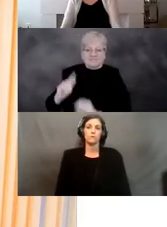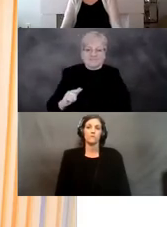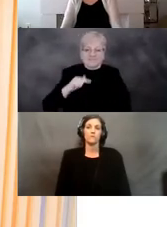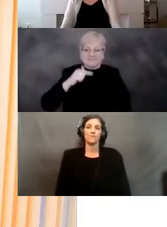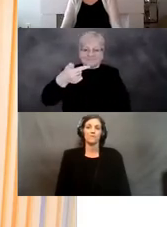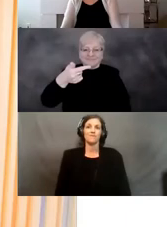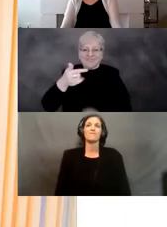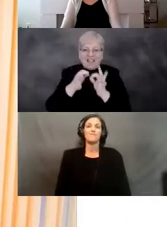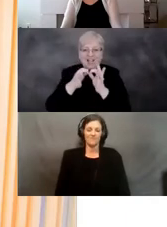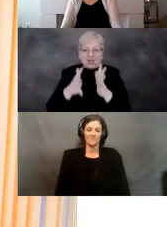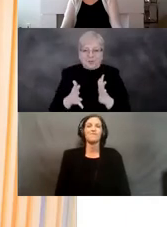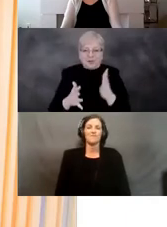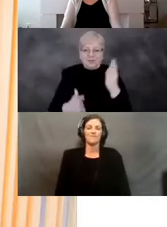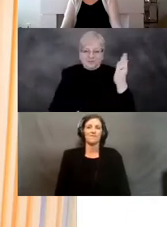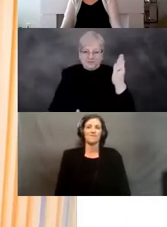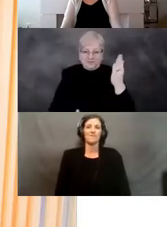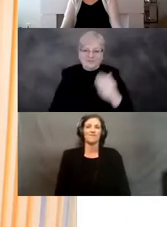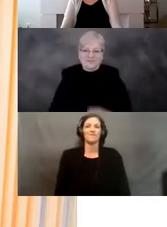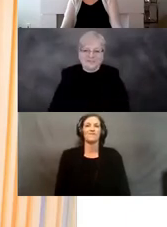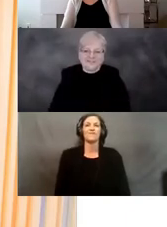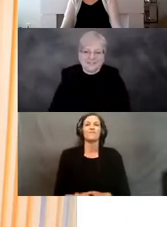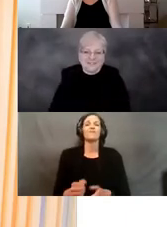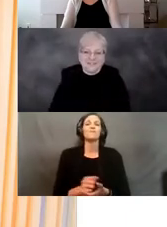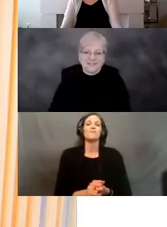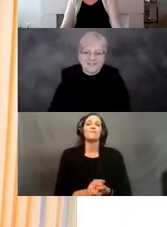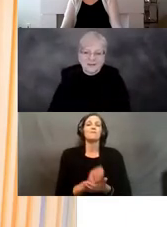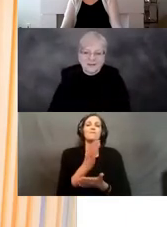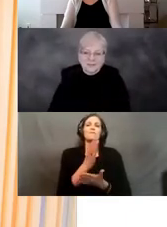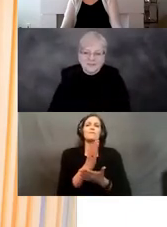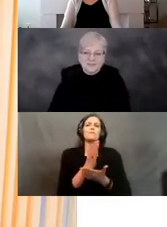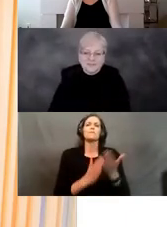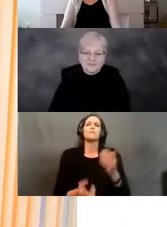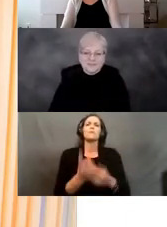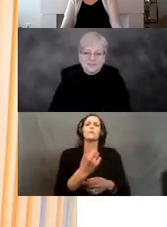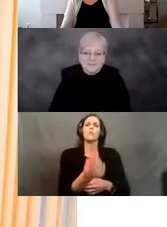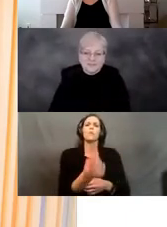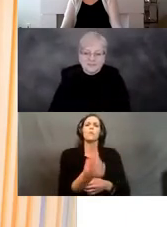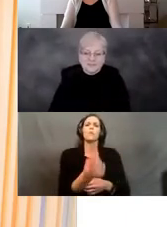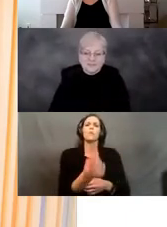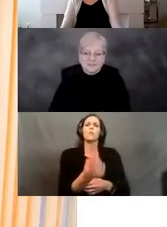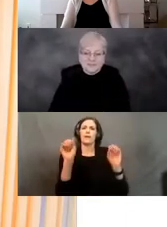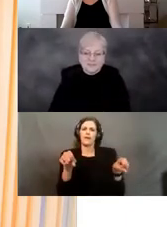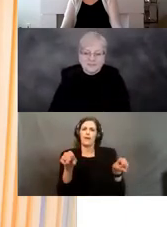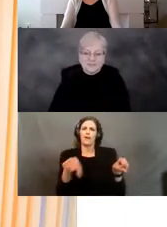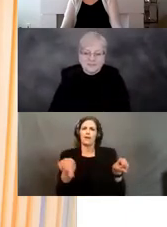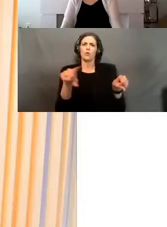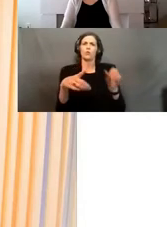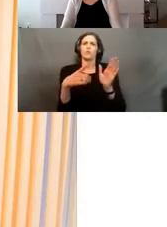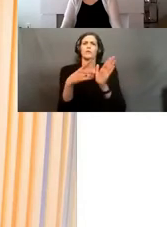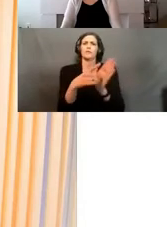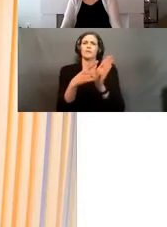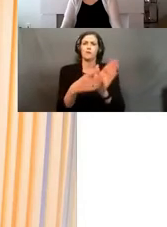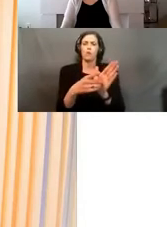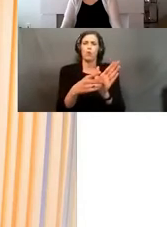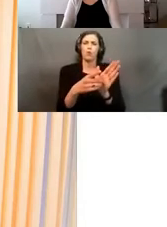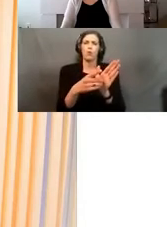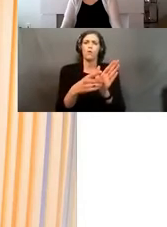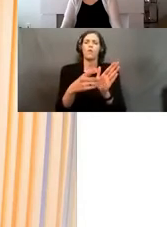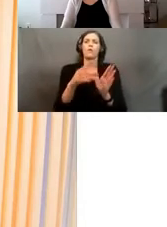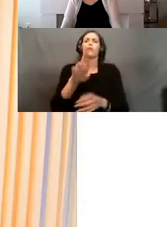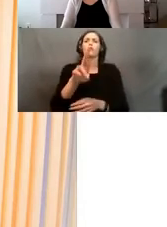Someone has asked whether you could demo the format for receptions.